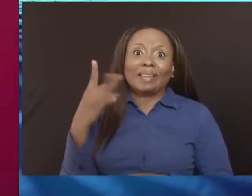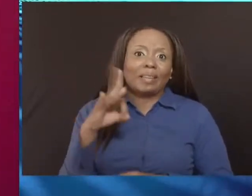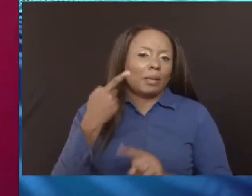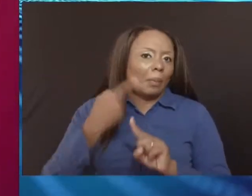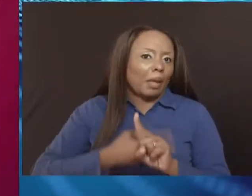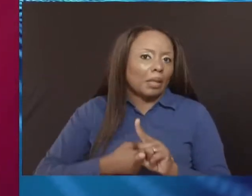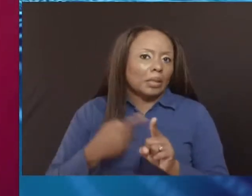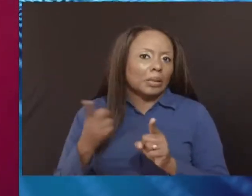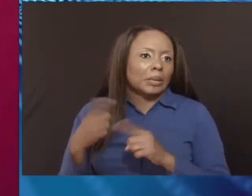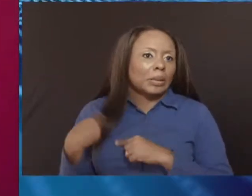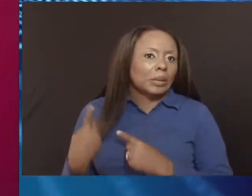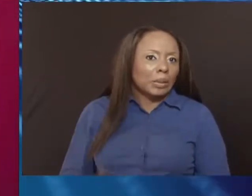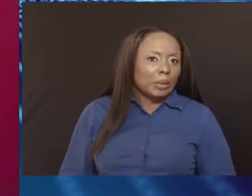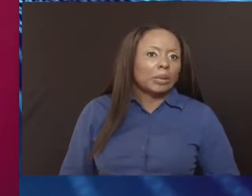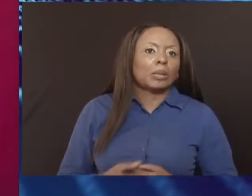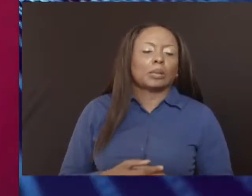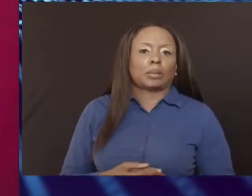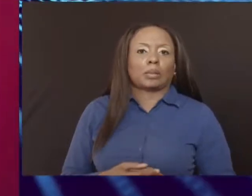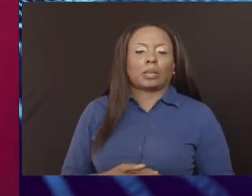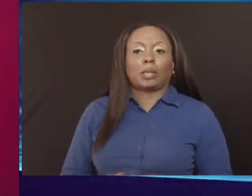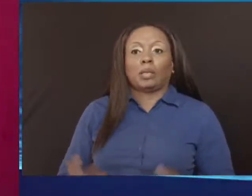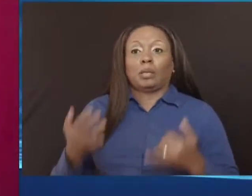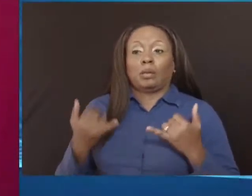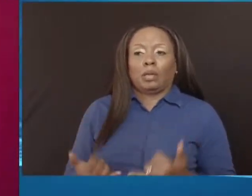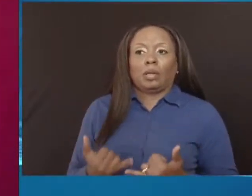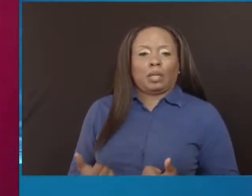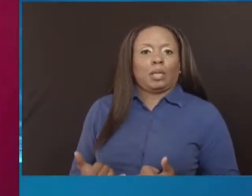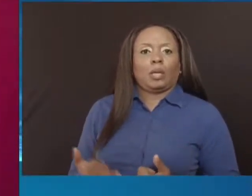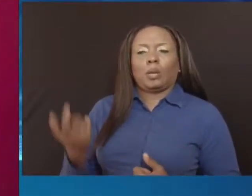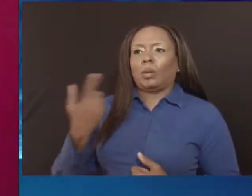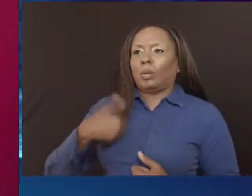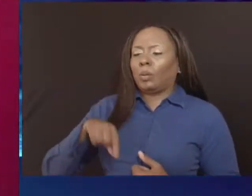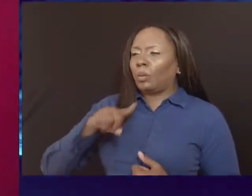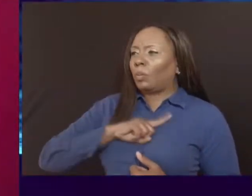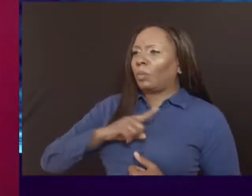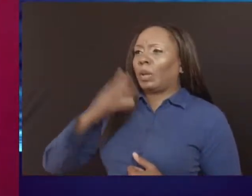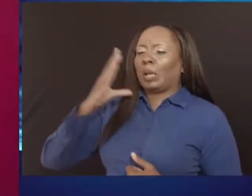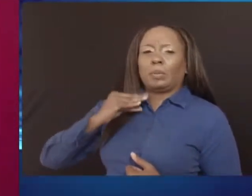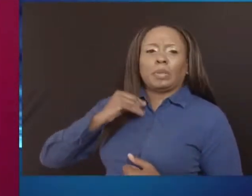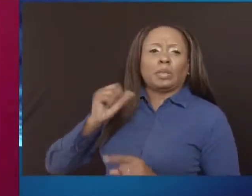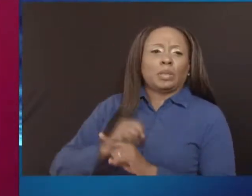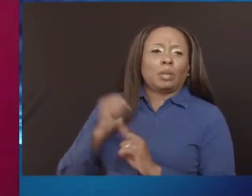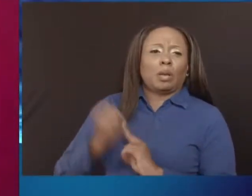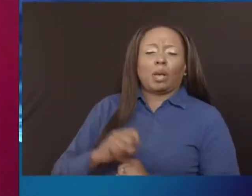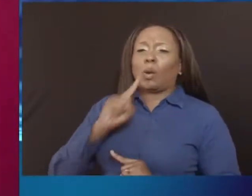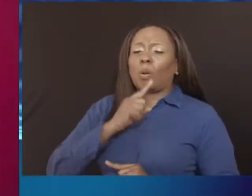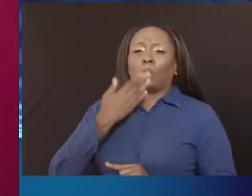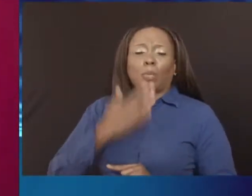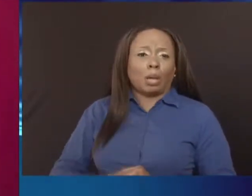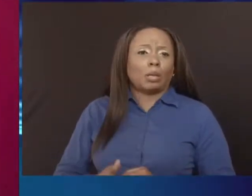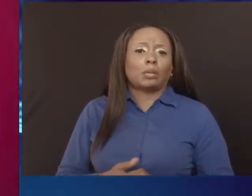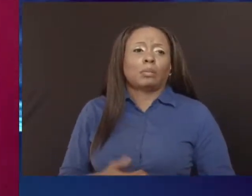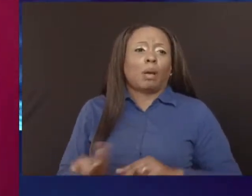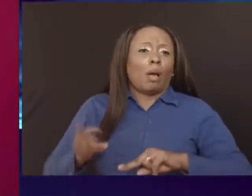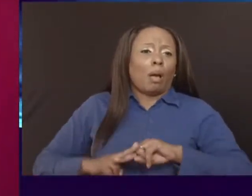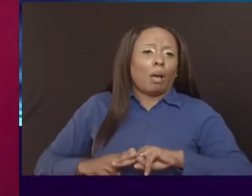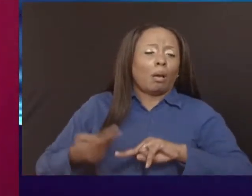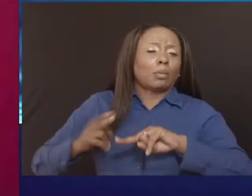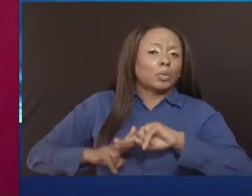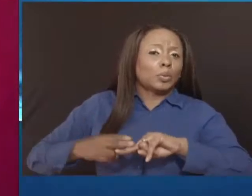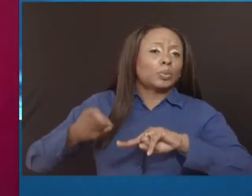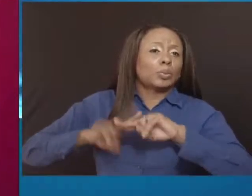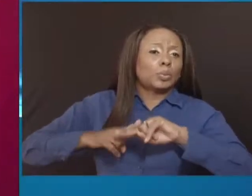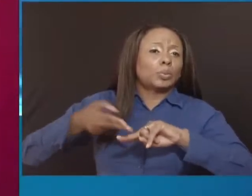And like I said, right now, the situation is grave because the numbers are going up,